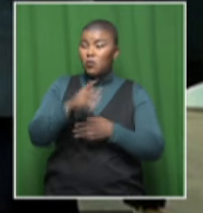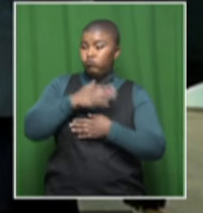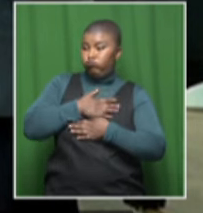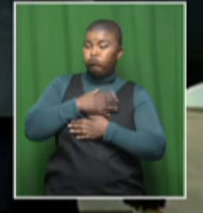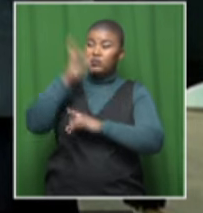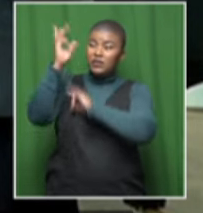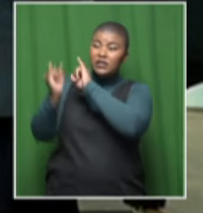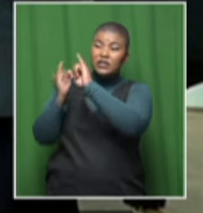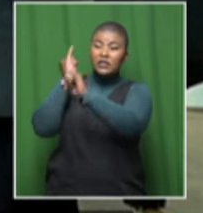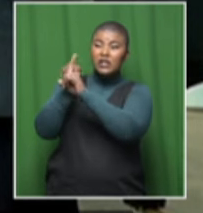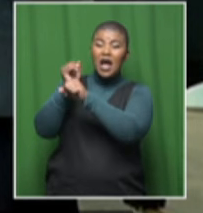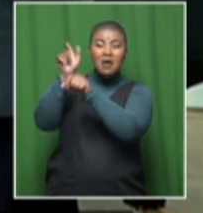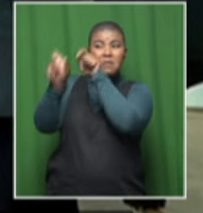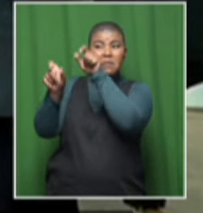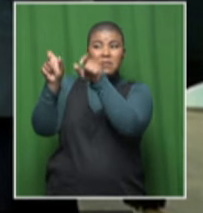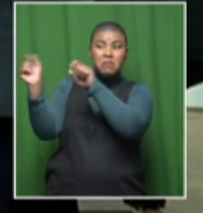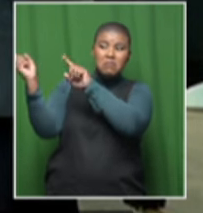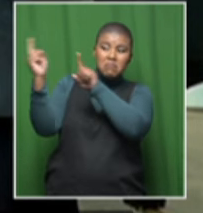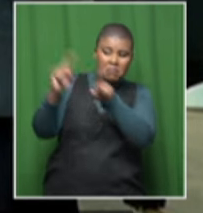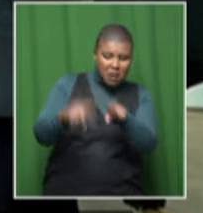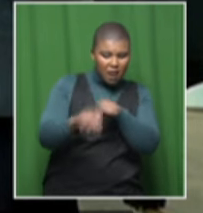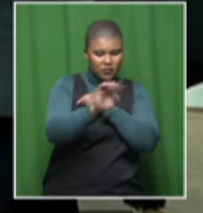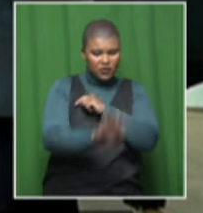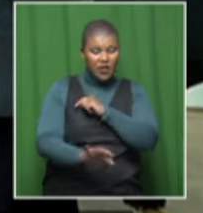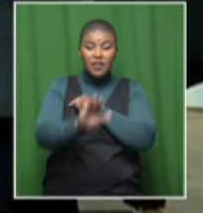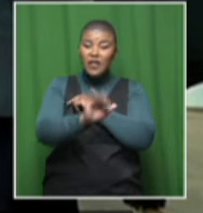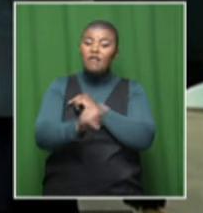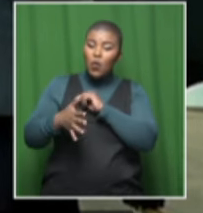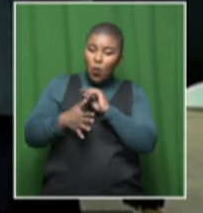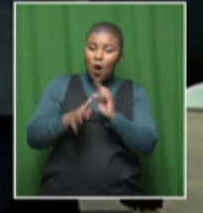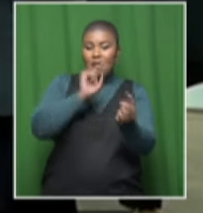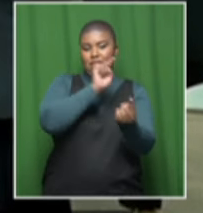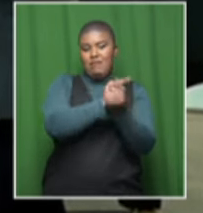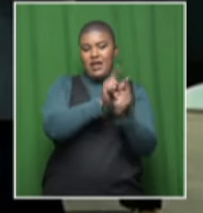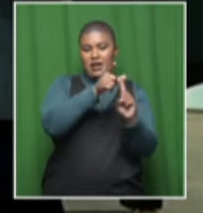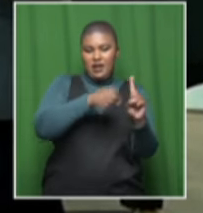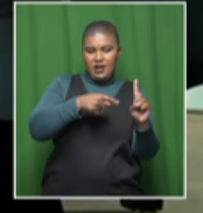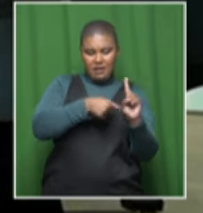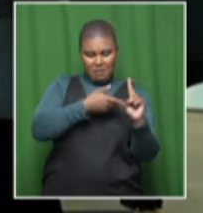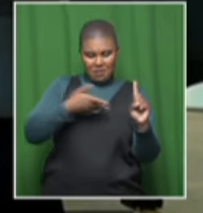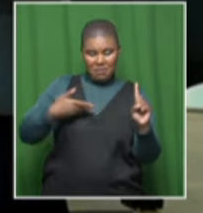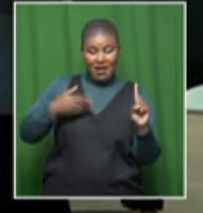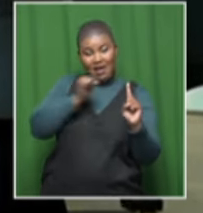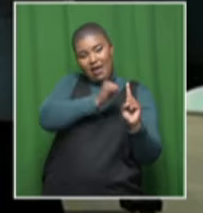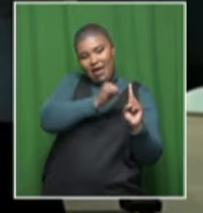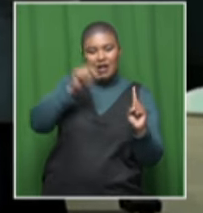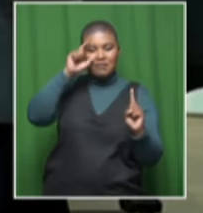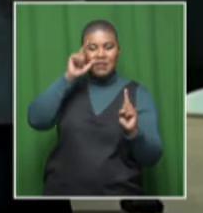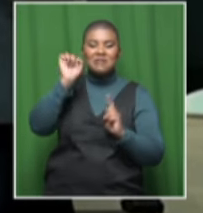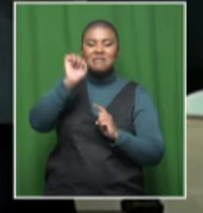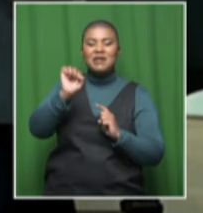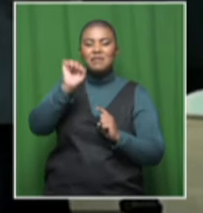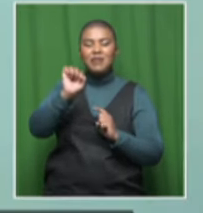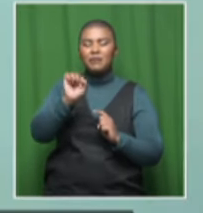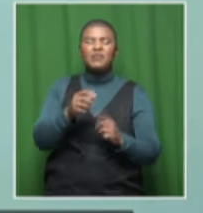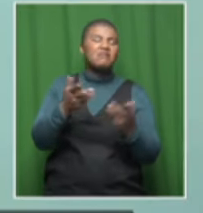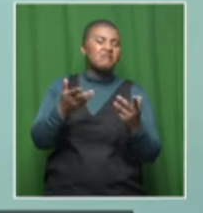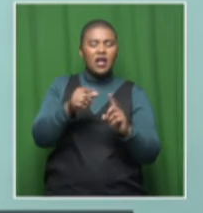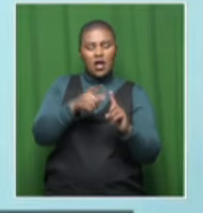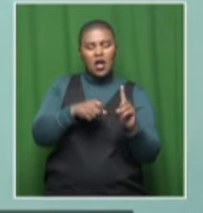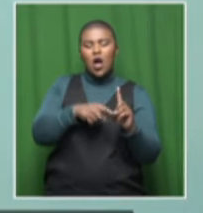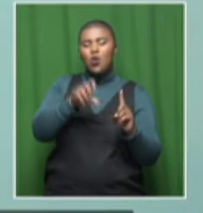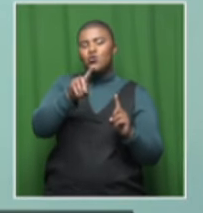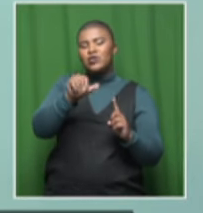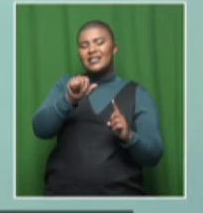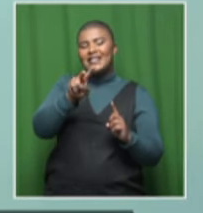overseas scholars to come to South Africa and just to understand what she was doing. People like David